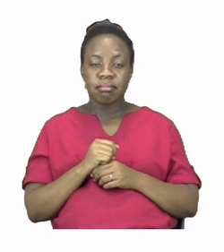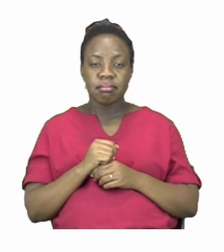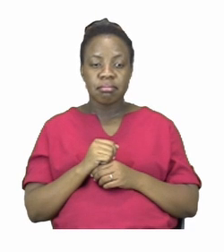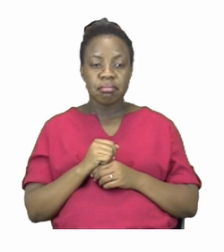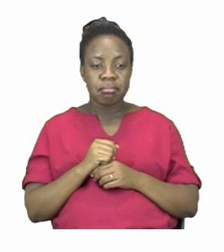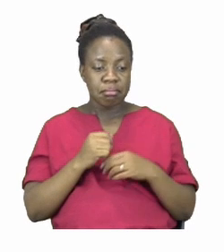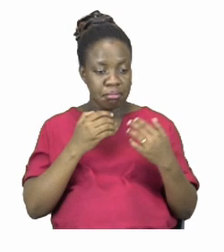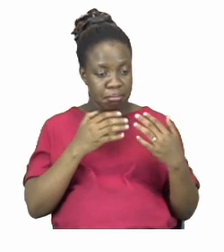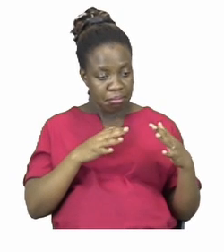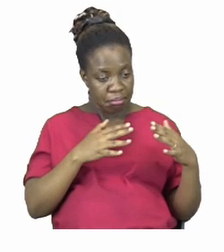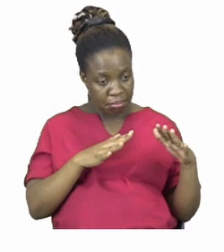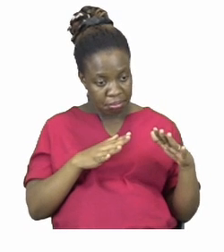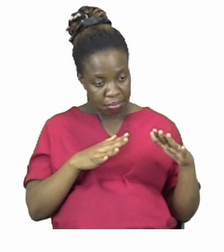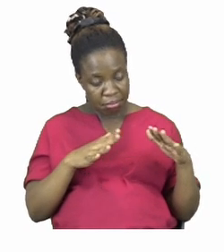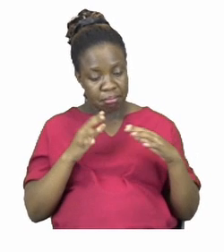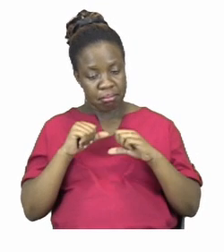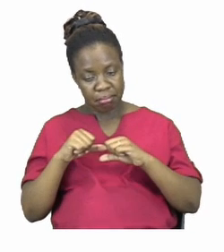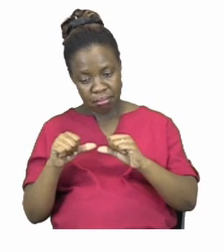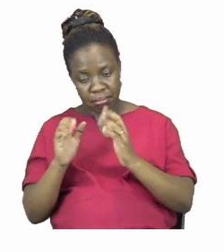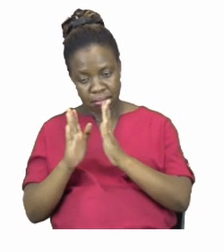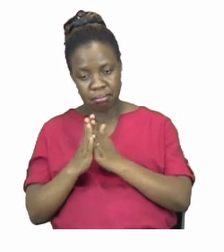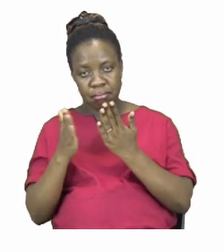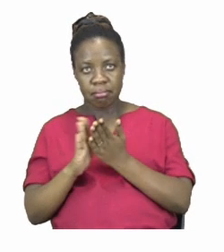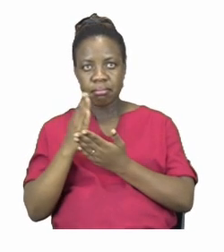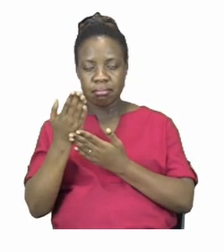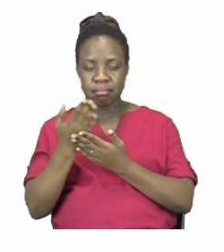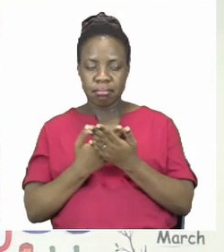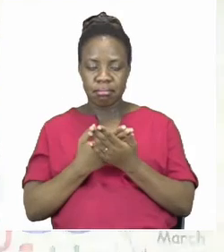turn our booklets to page 27.